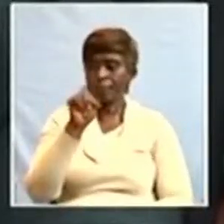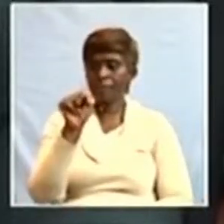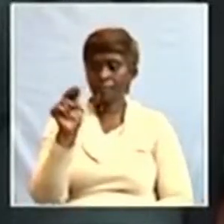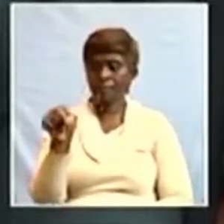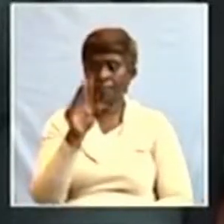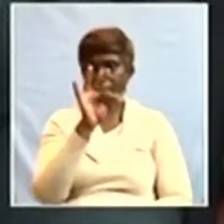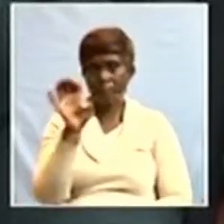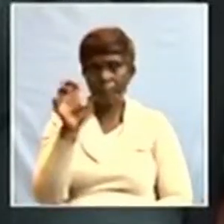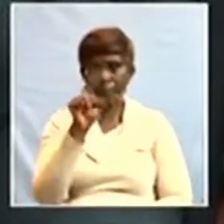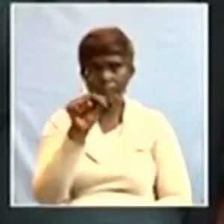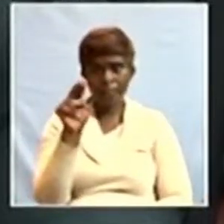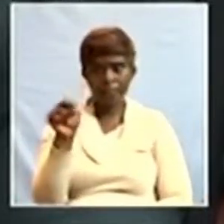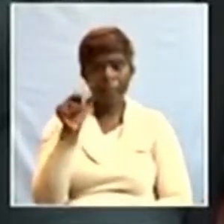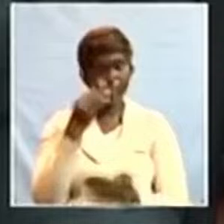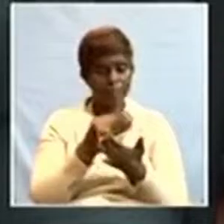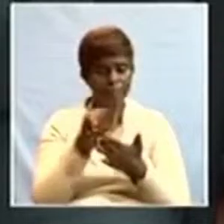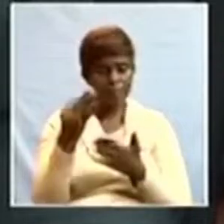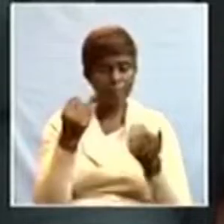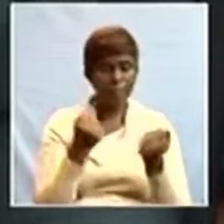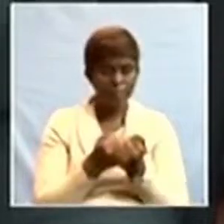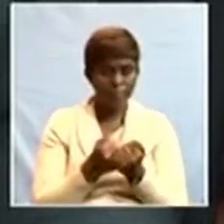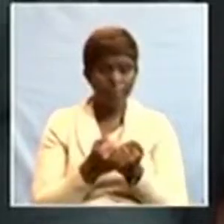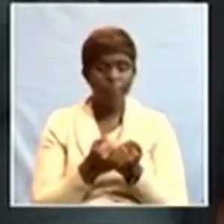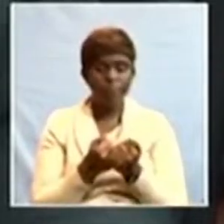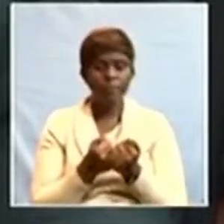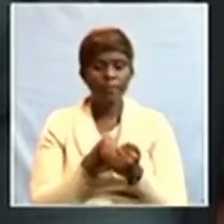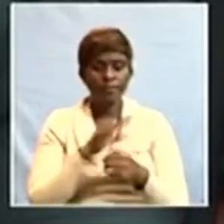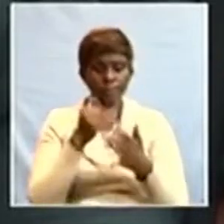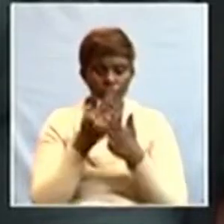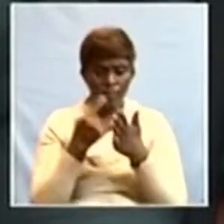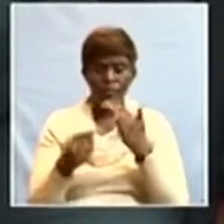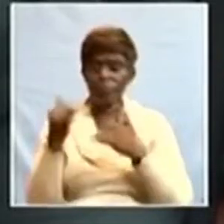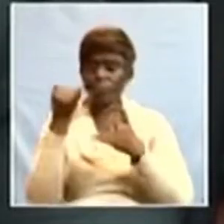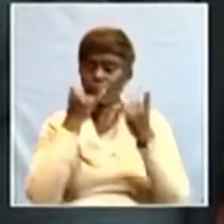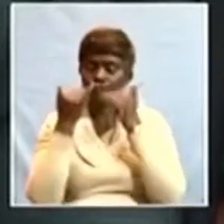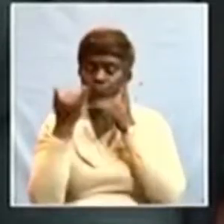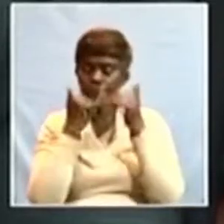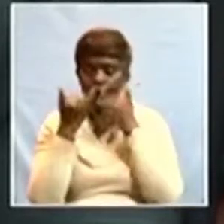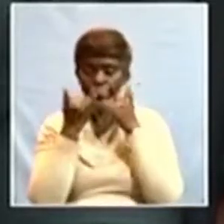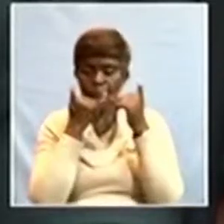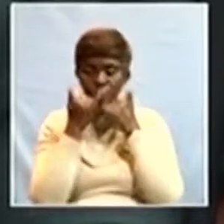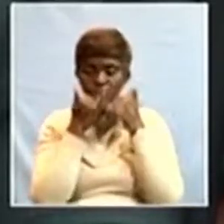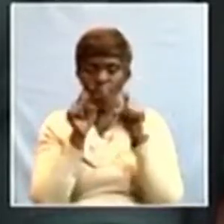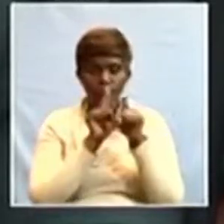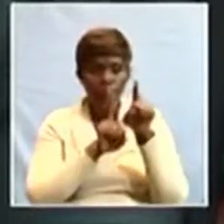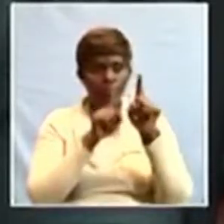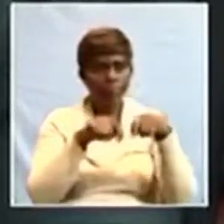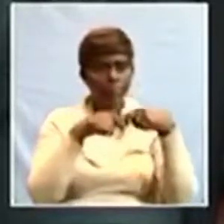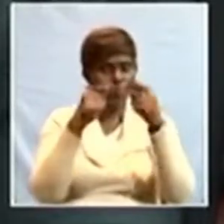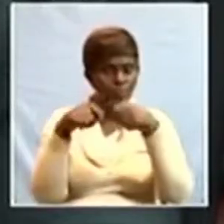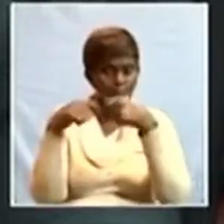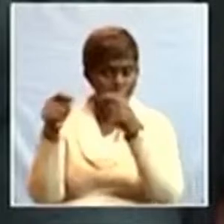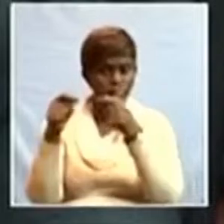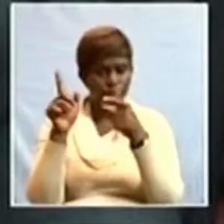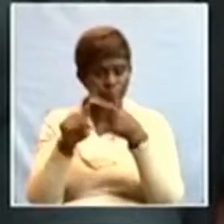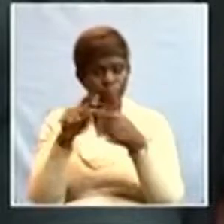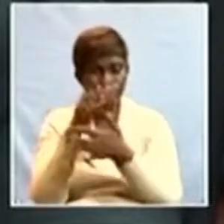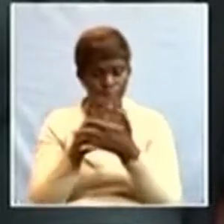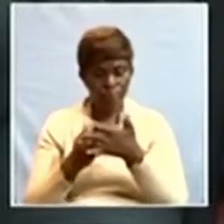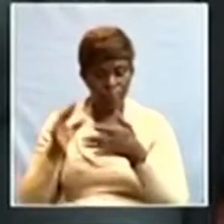922 inputs were irregularly issued to